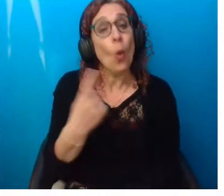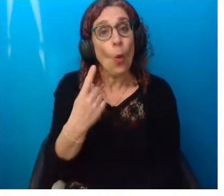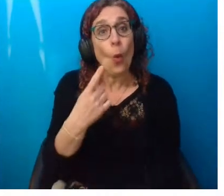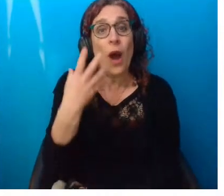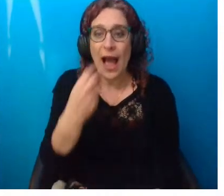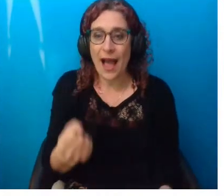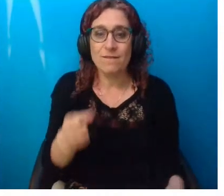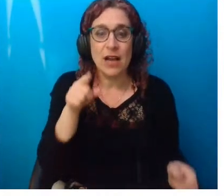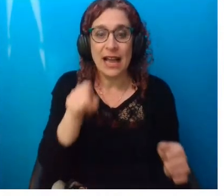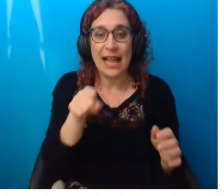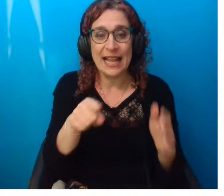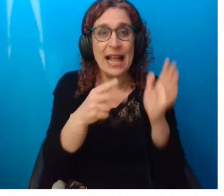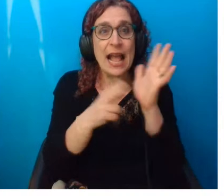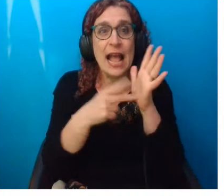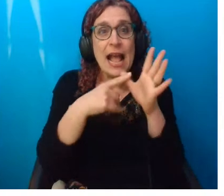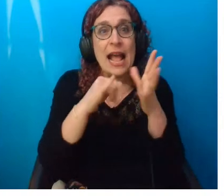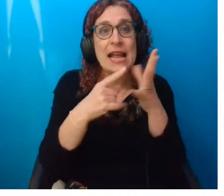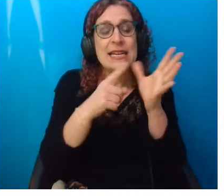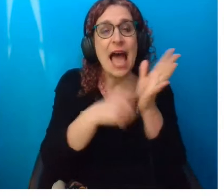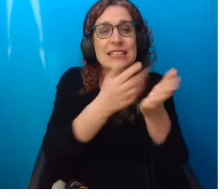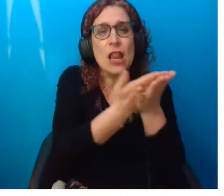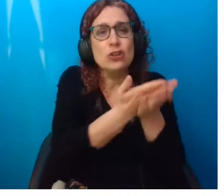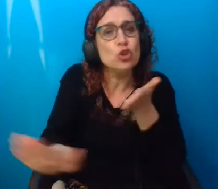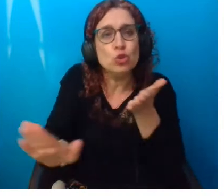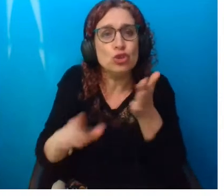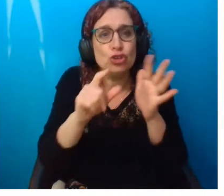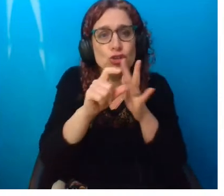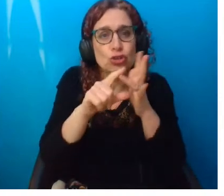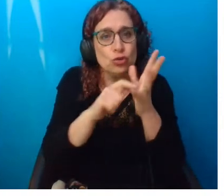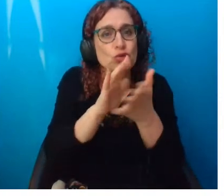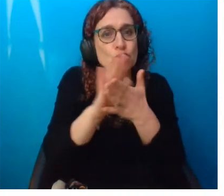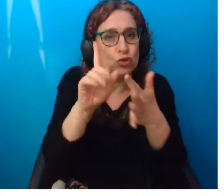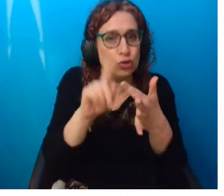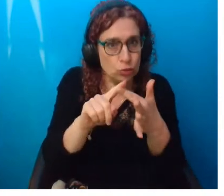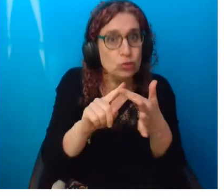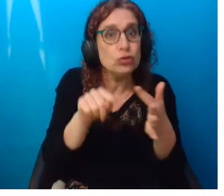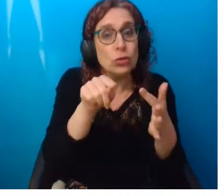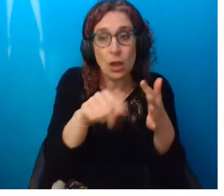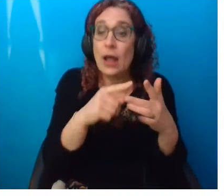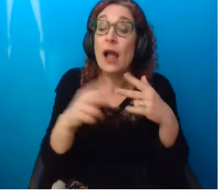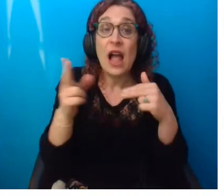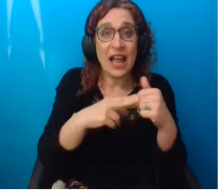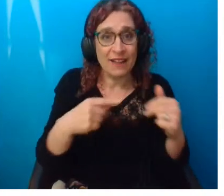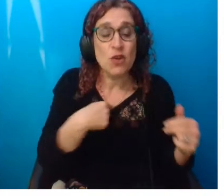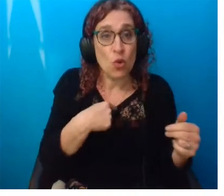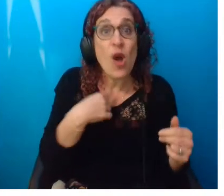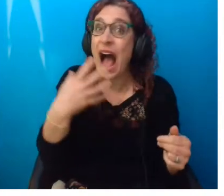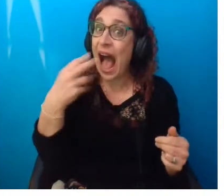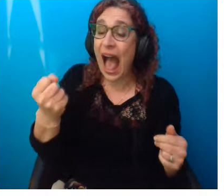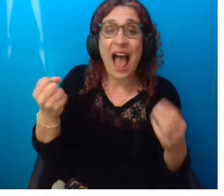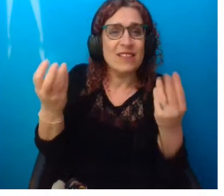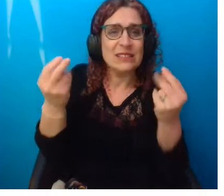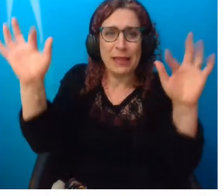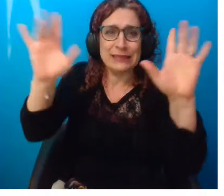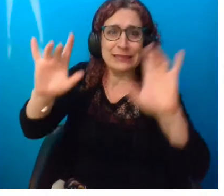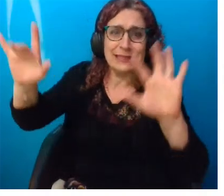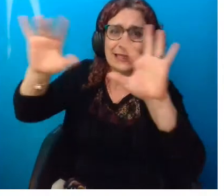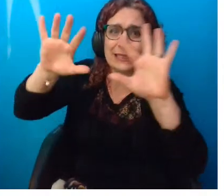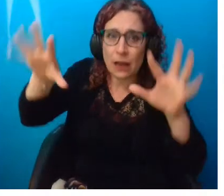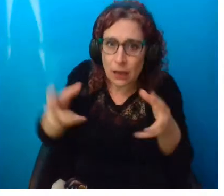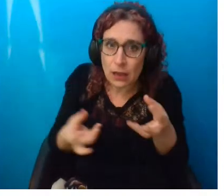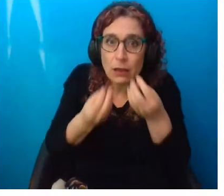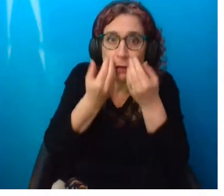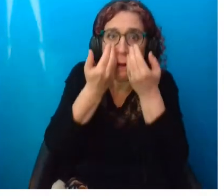nasal douching may be really helpful. If you've been exposed to allergens and they sit on the mucous membranes of